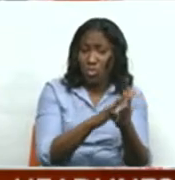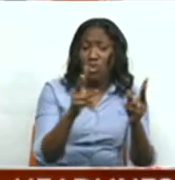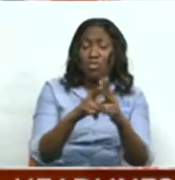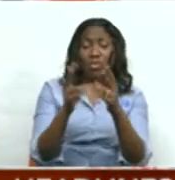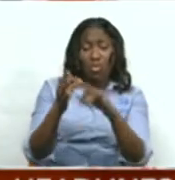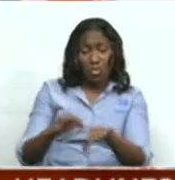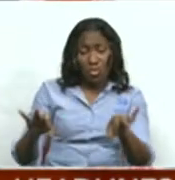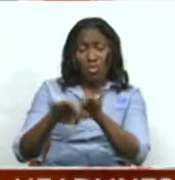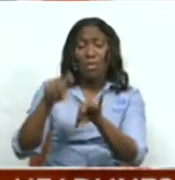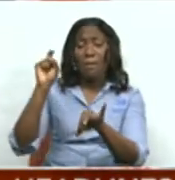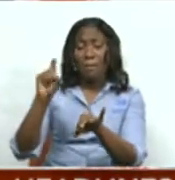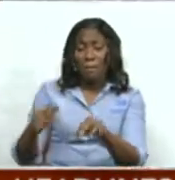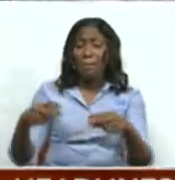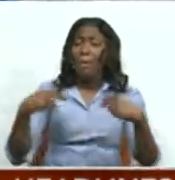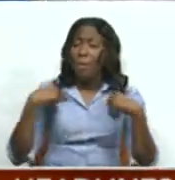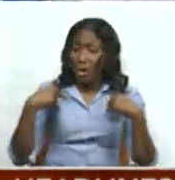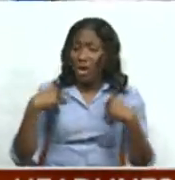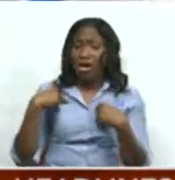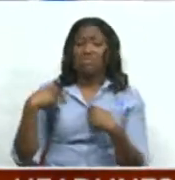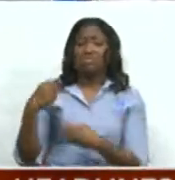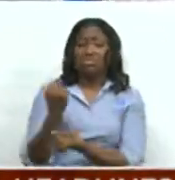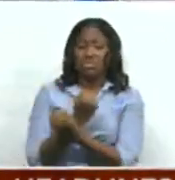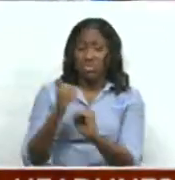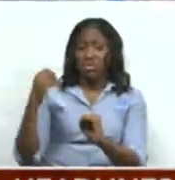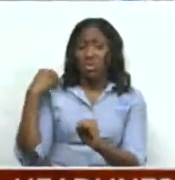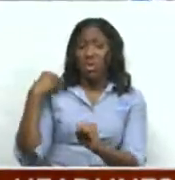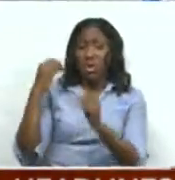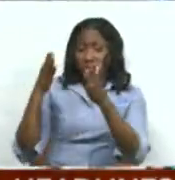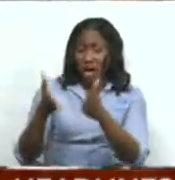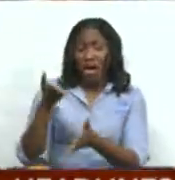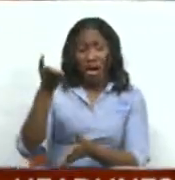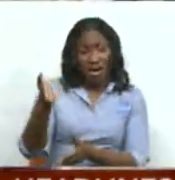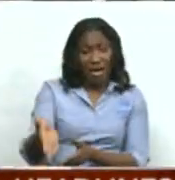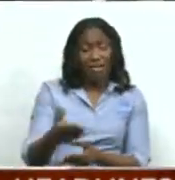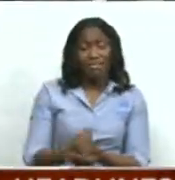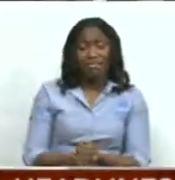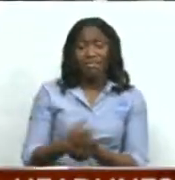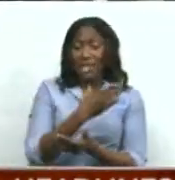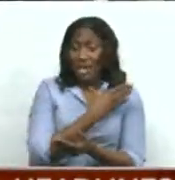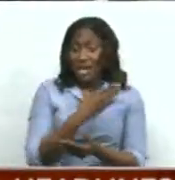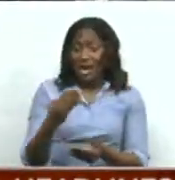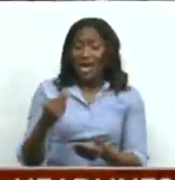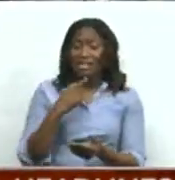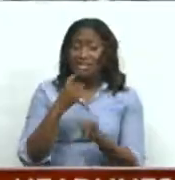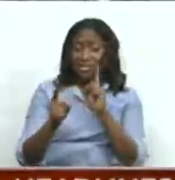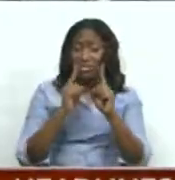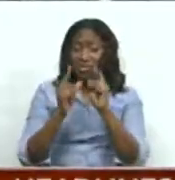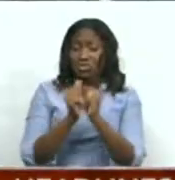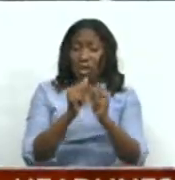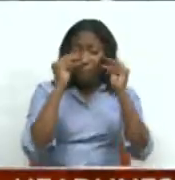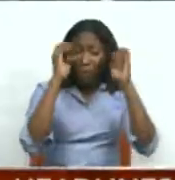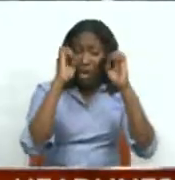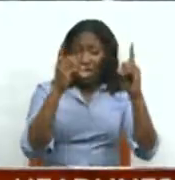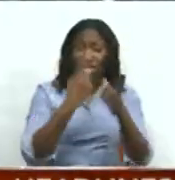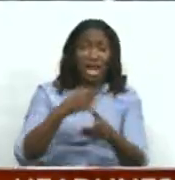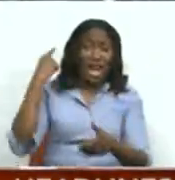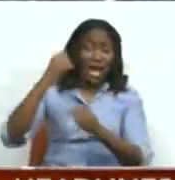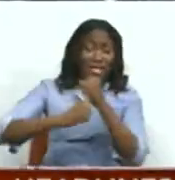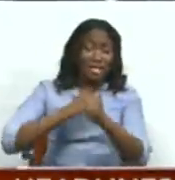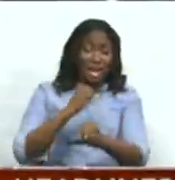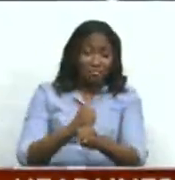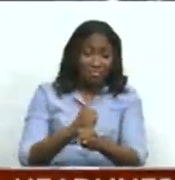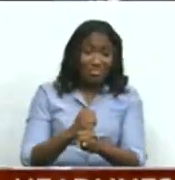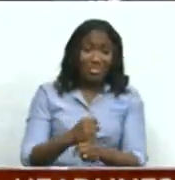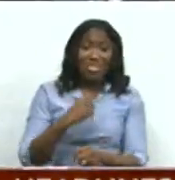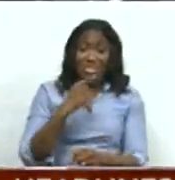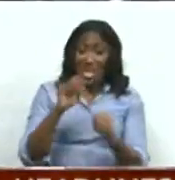to have the full complement available. Tutor President Martin Lumpkin said they raised this issue with the Education Ministry last year and was